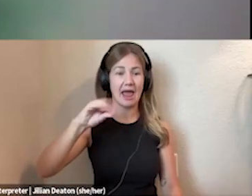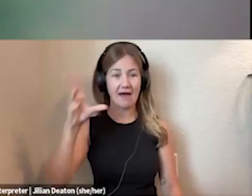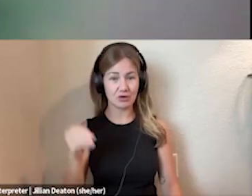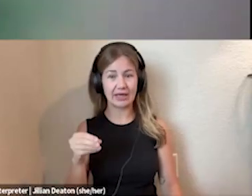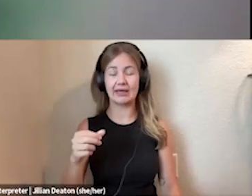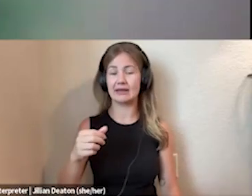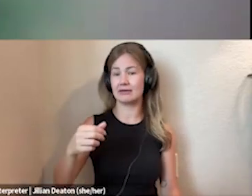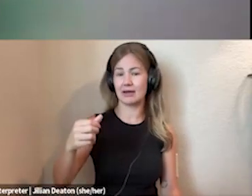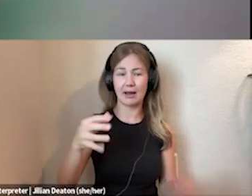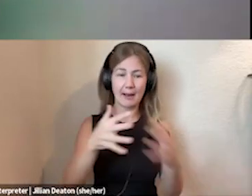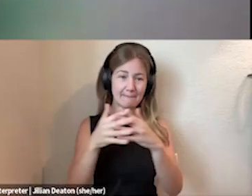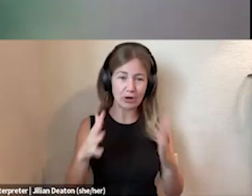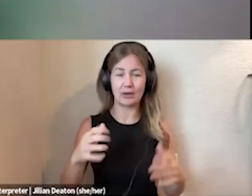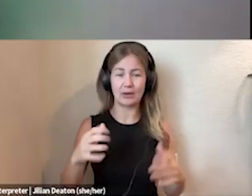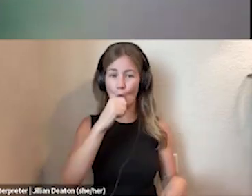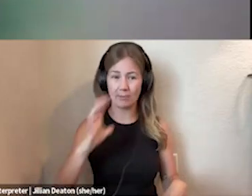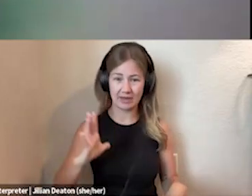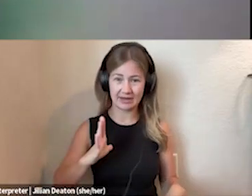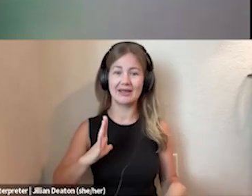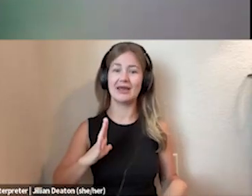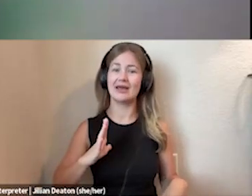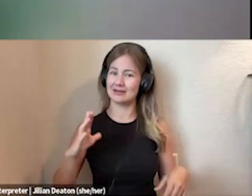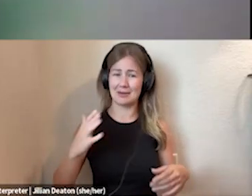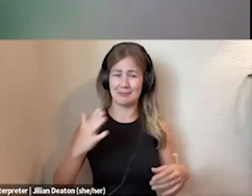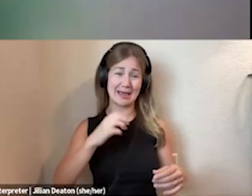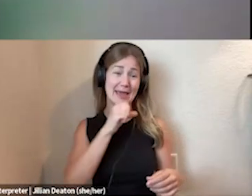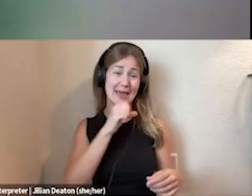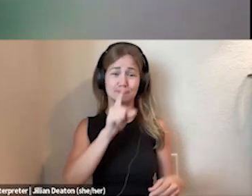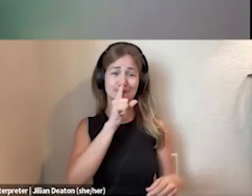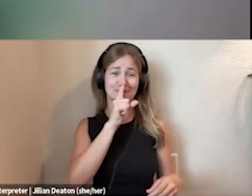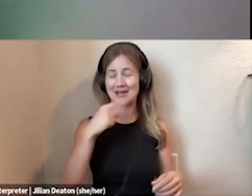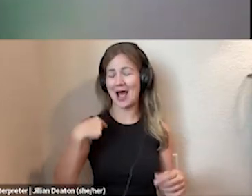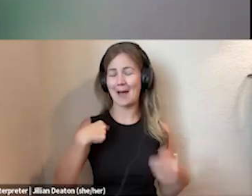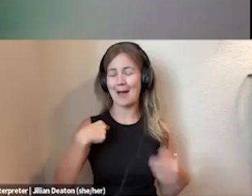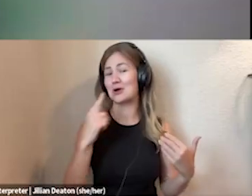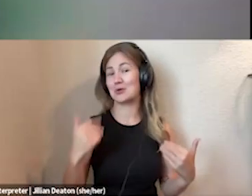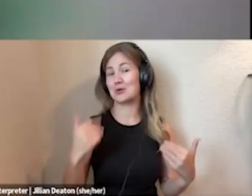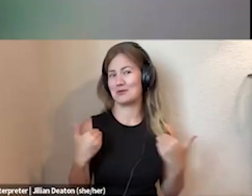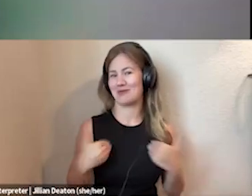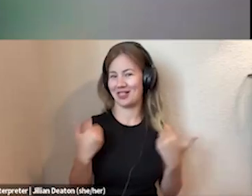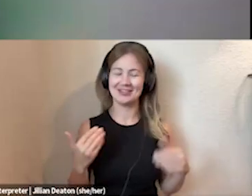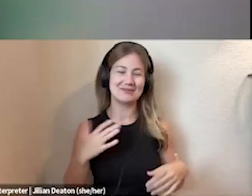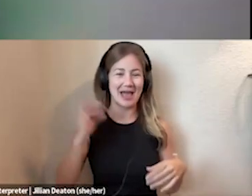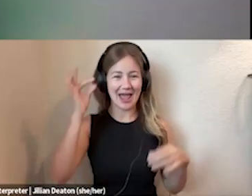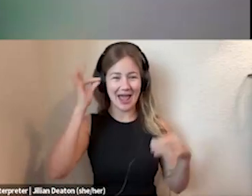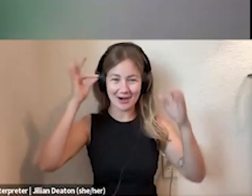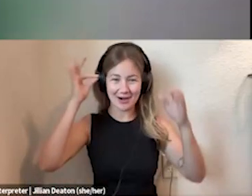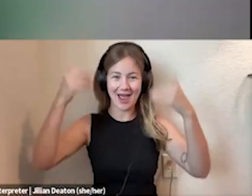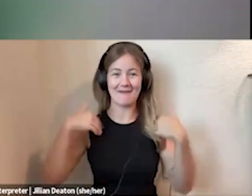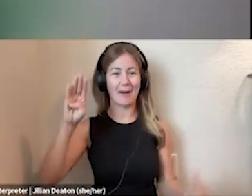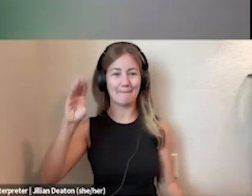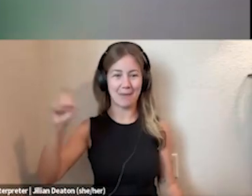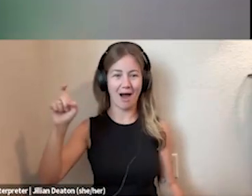indeterminate age, always eternally youthful. And I have box braids and they are pulled back. I'm wearing